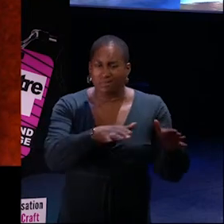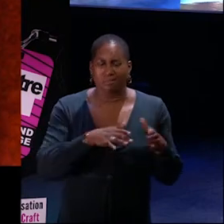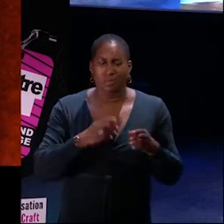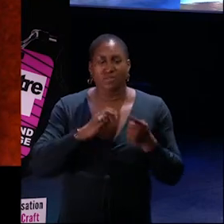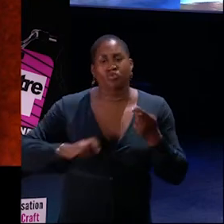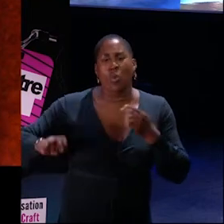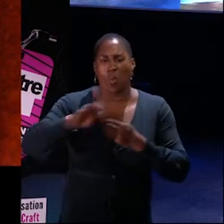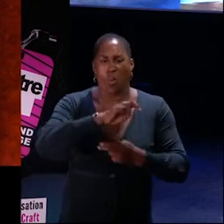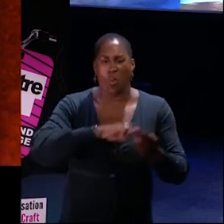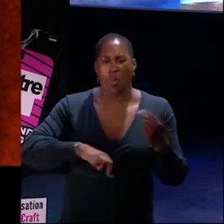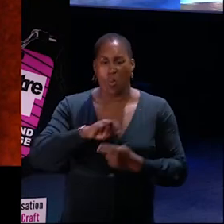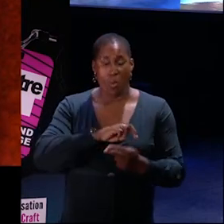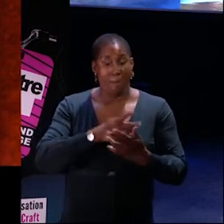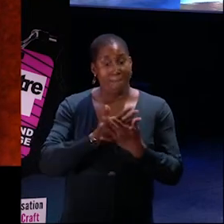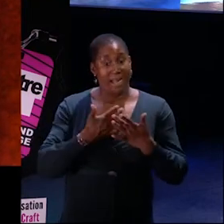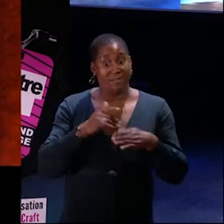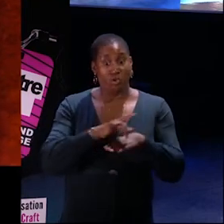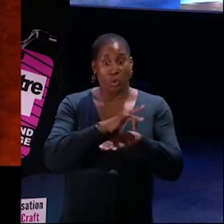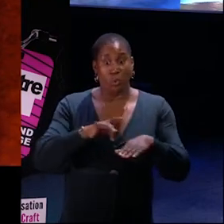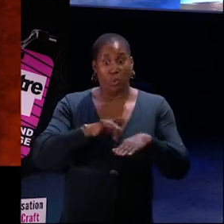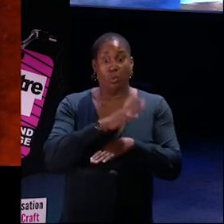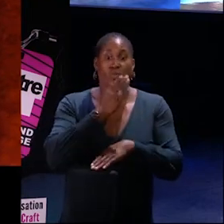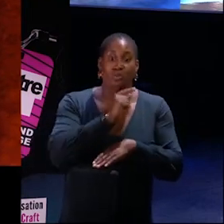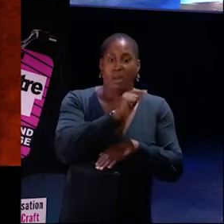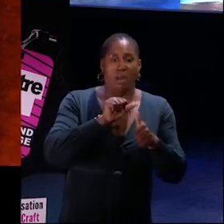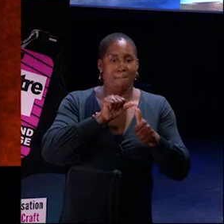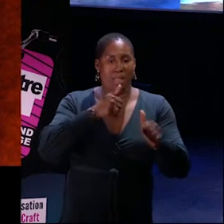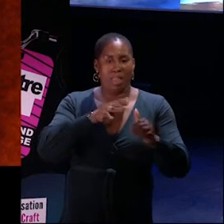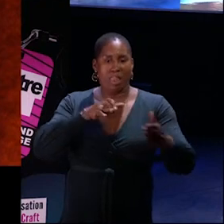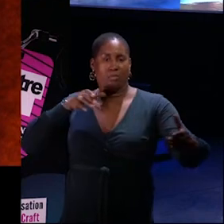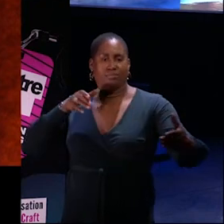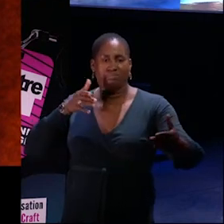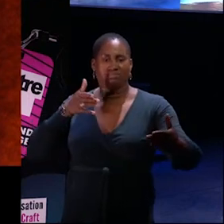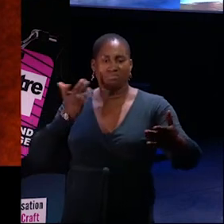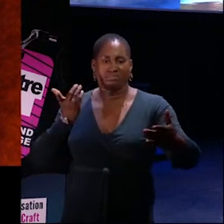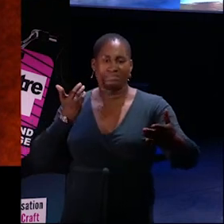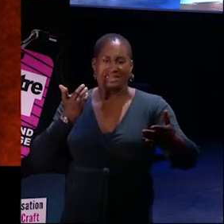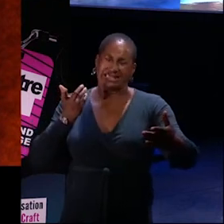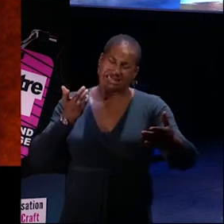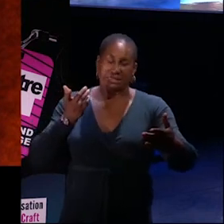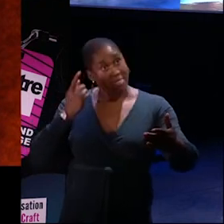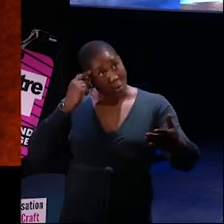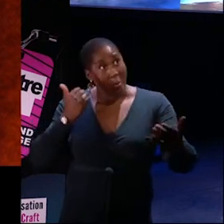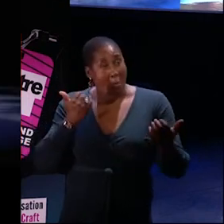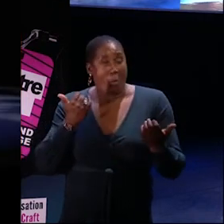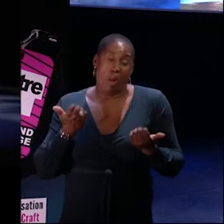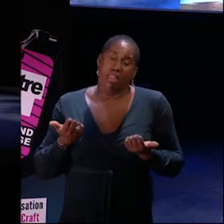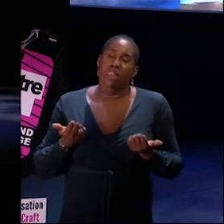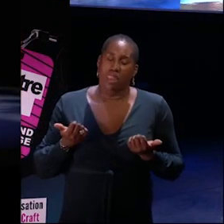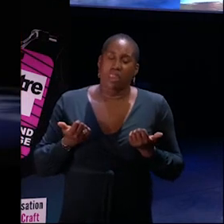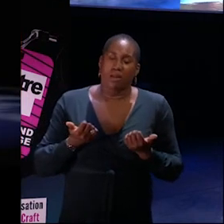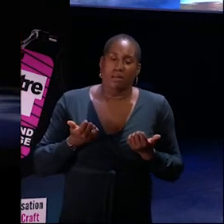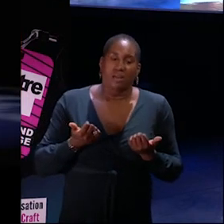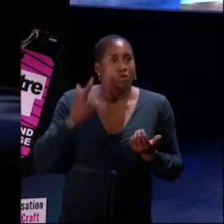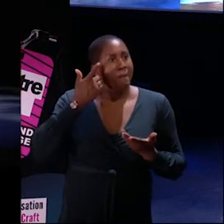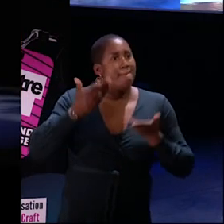road. Most of our shows use one of these big lorries. I think we are sort of doing quite well compared to a lot of the shows that on a sort